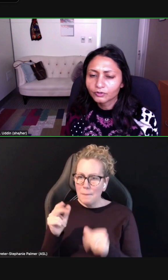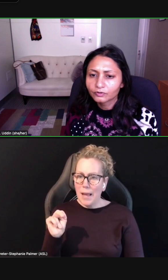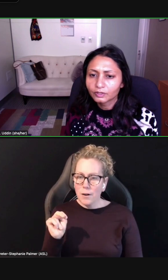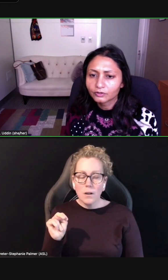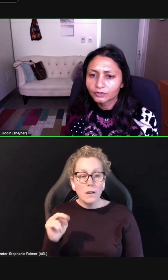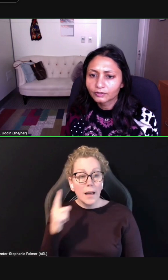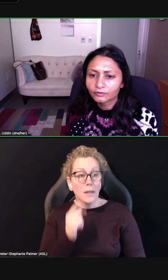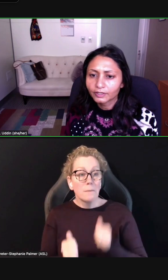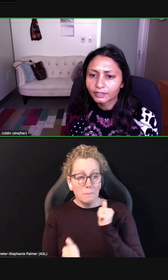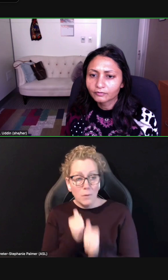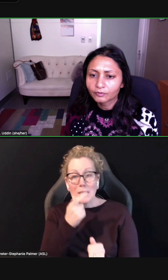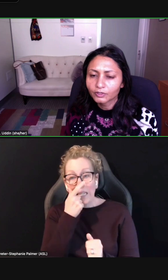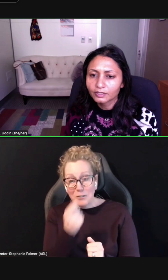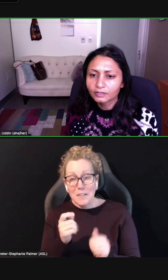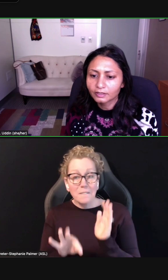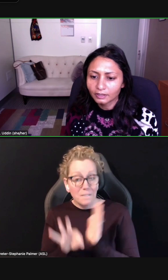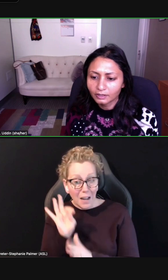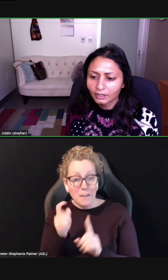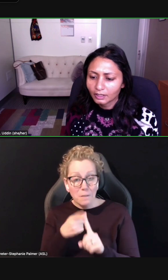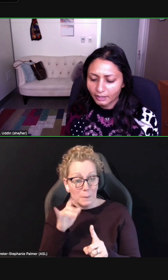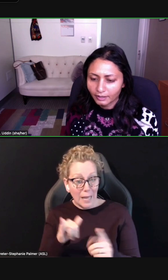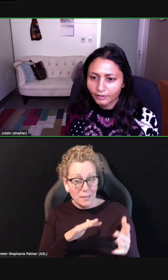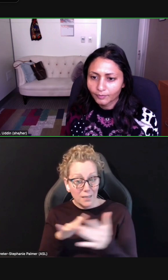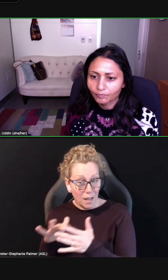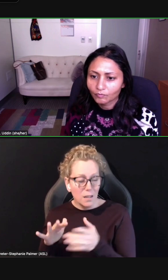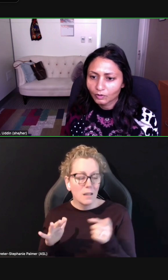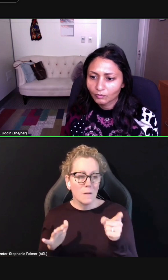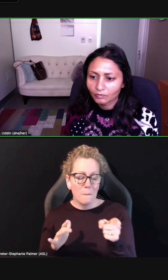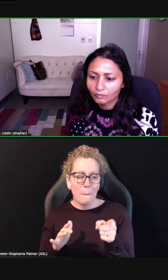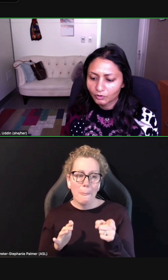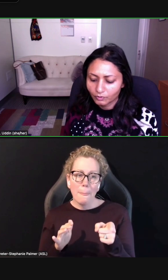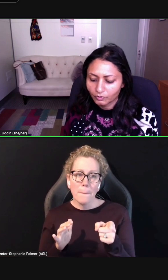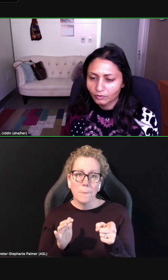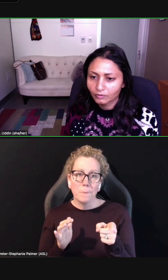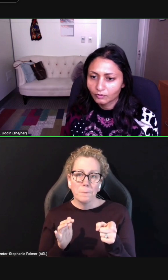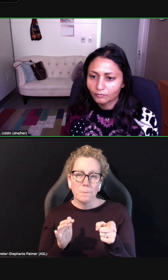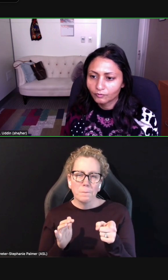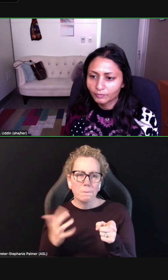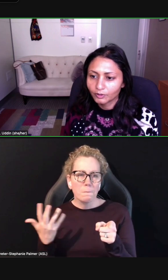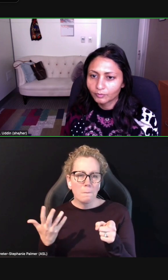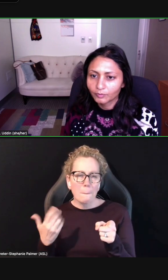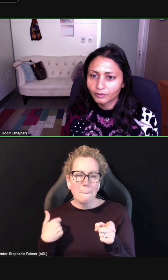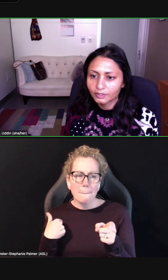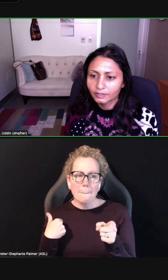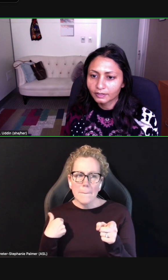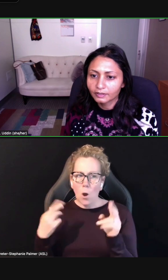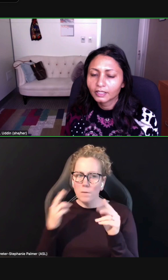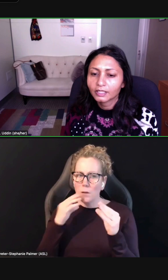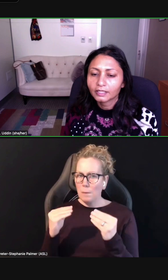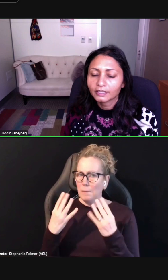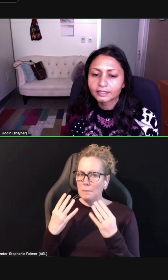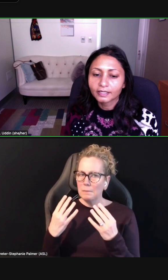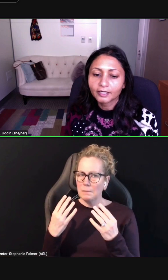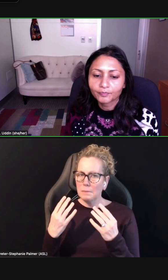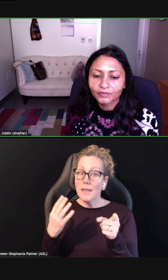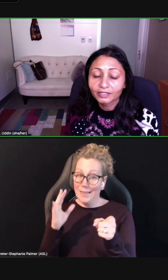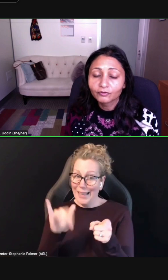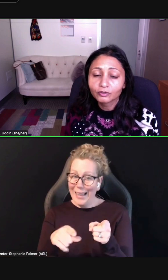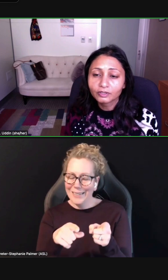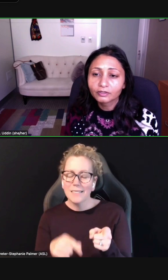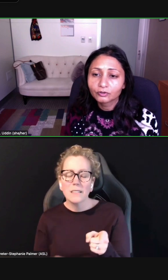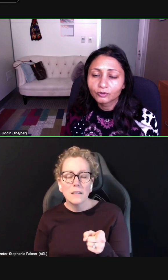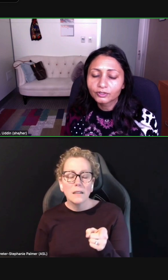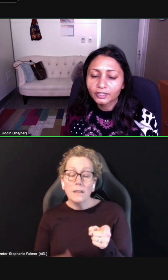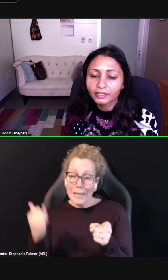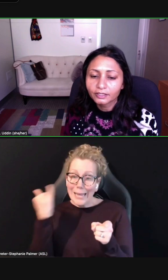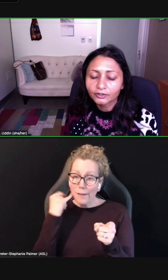the most interesting finding from this study, which will hopefully pop up in a second, is that if